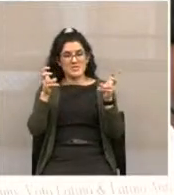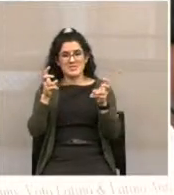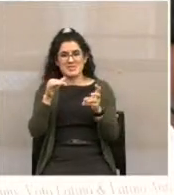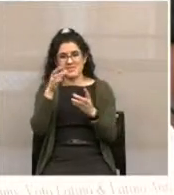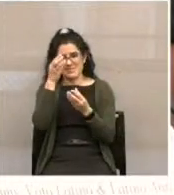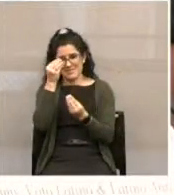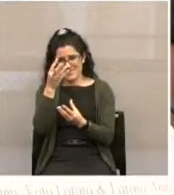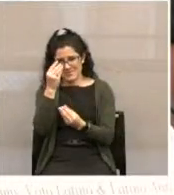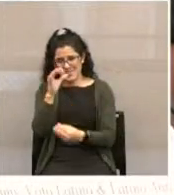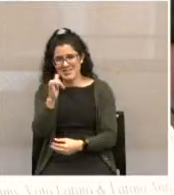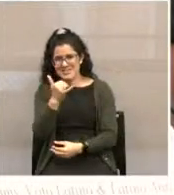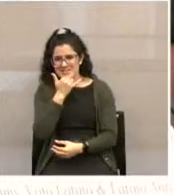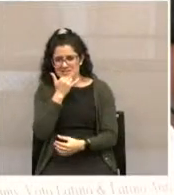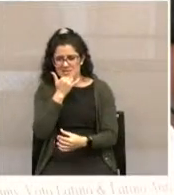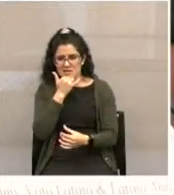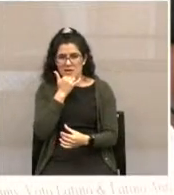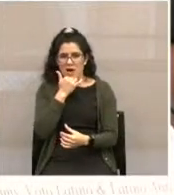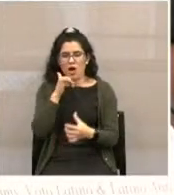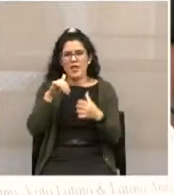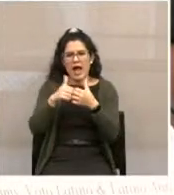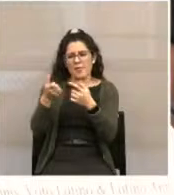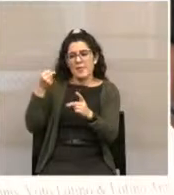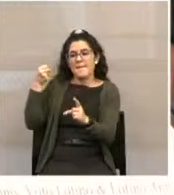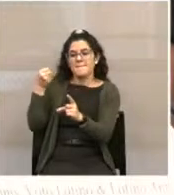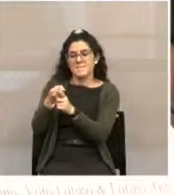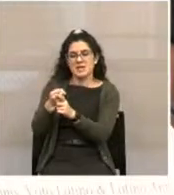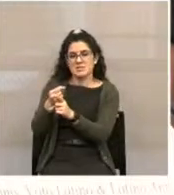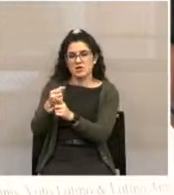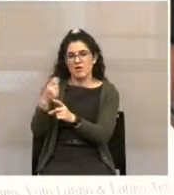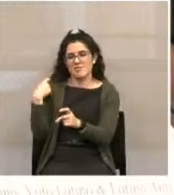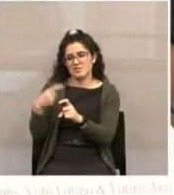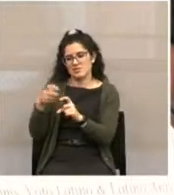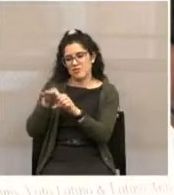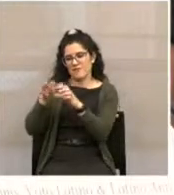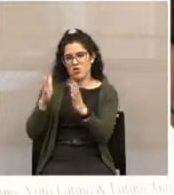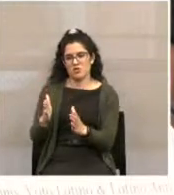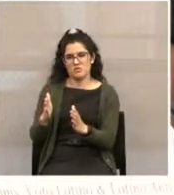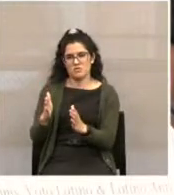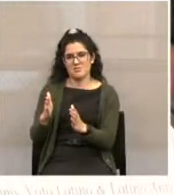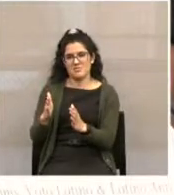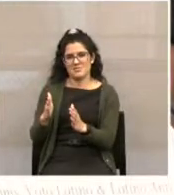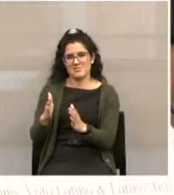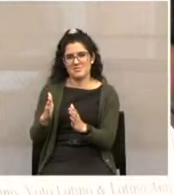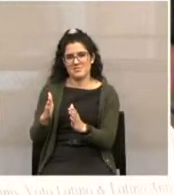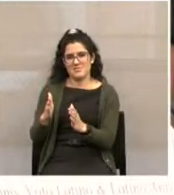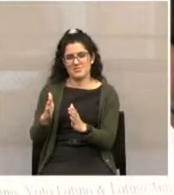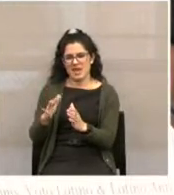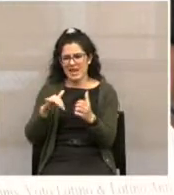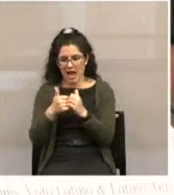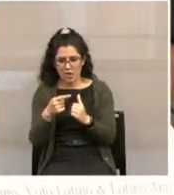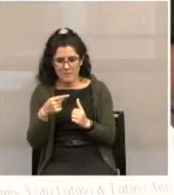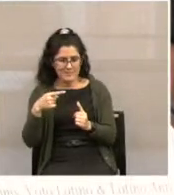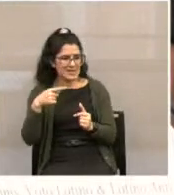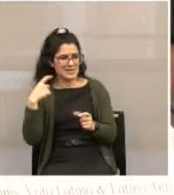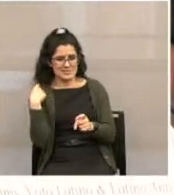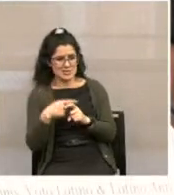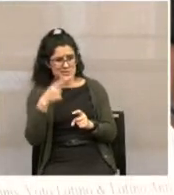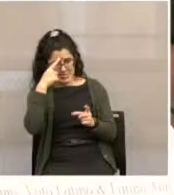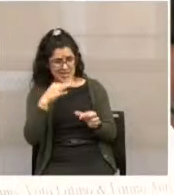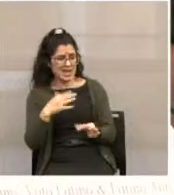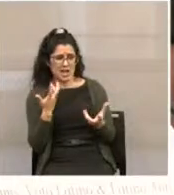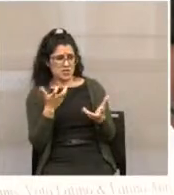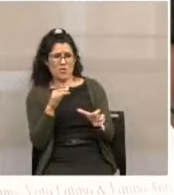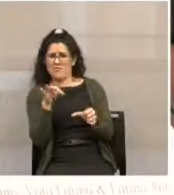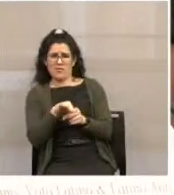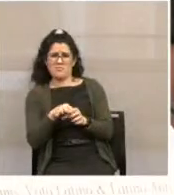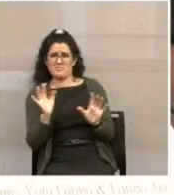the largest effects on Latino voters. So disinformation that is dissuading Latinos from voting, disinformation that aims at